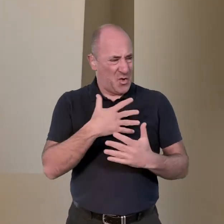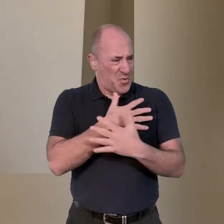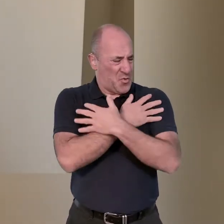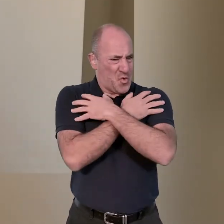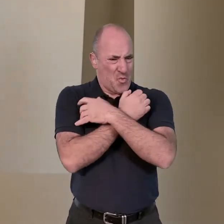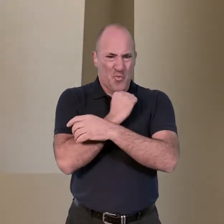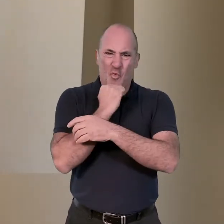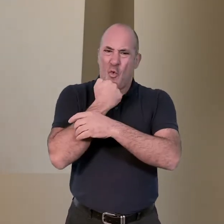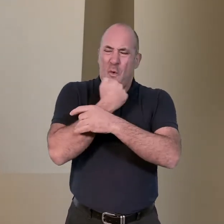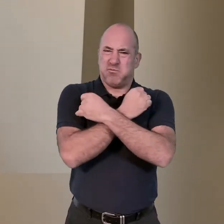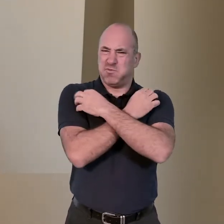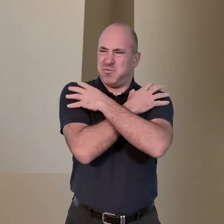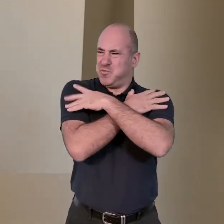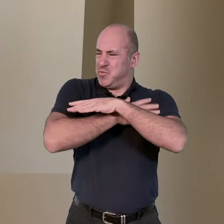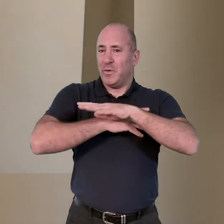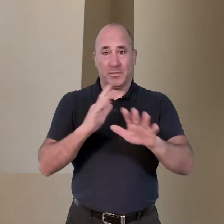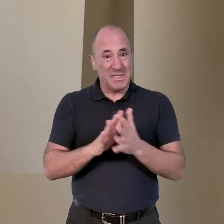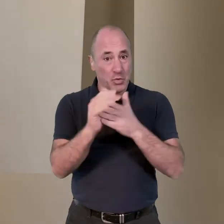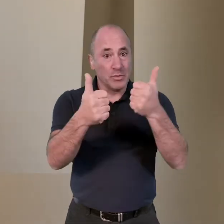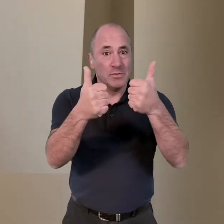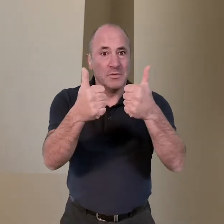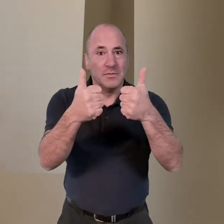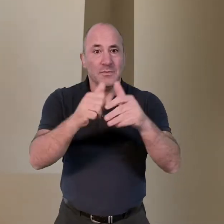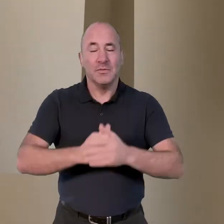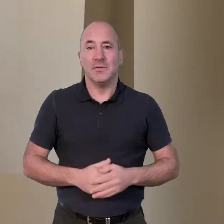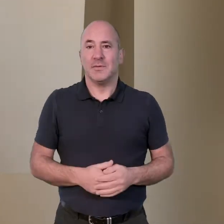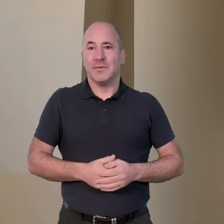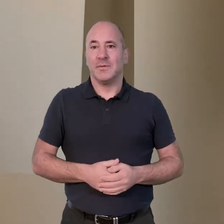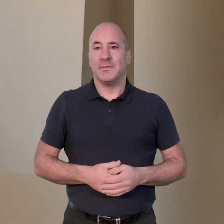which is good. If it starts to feel warm,